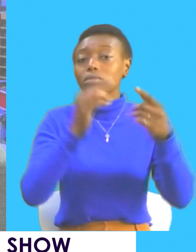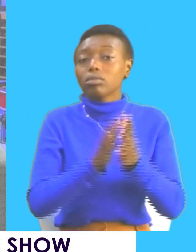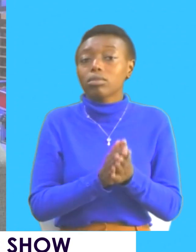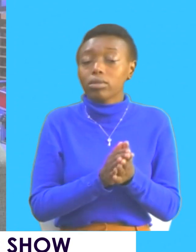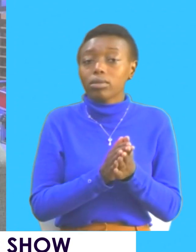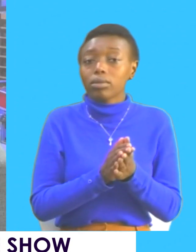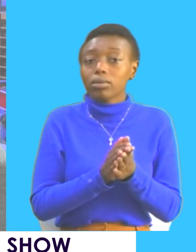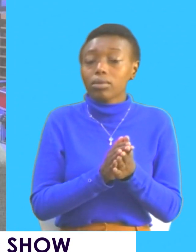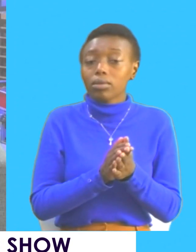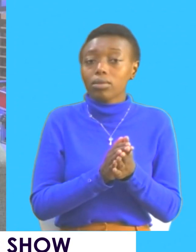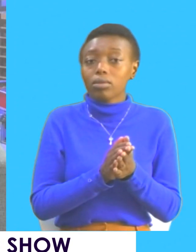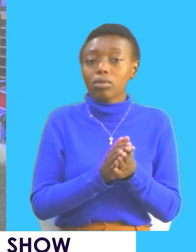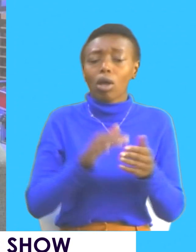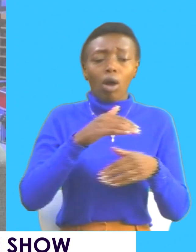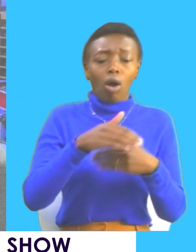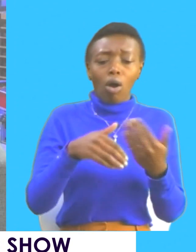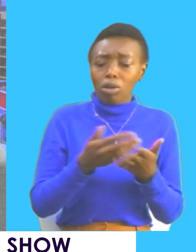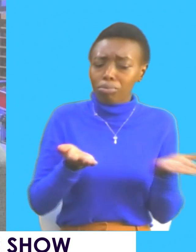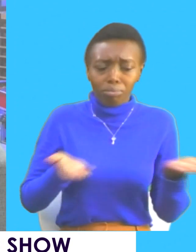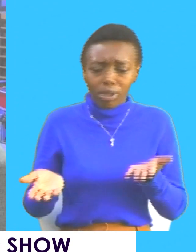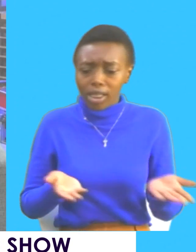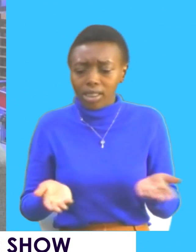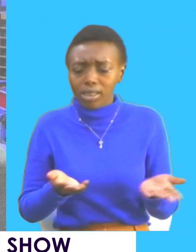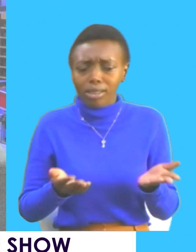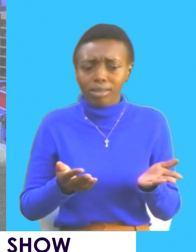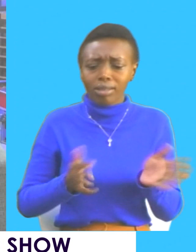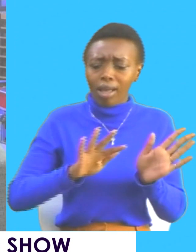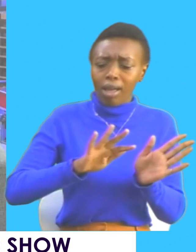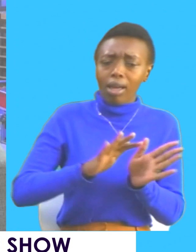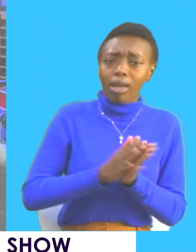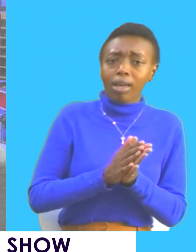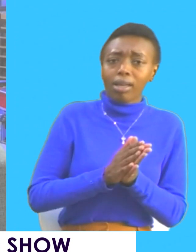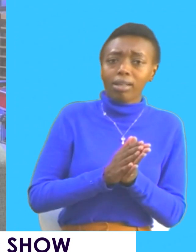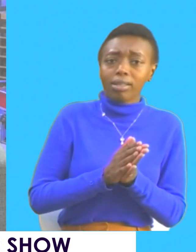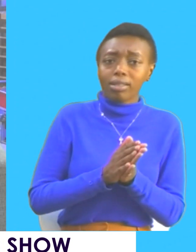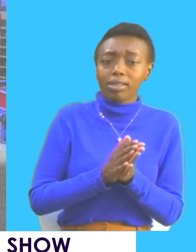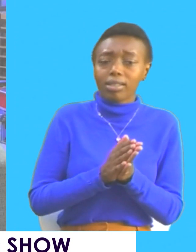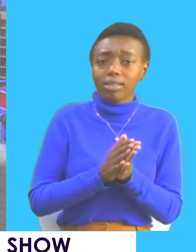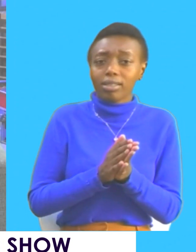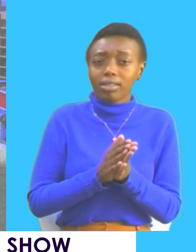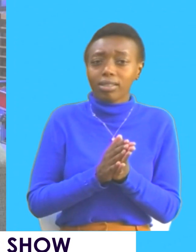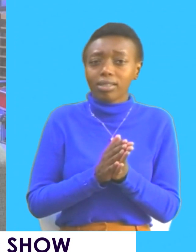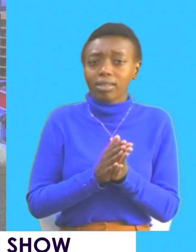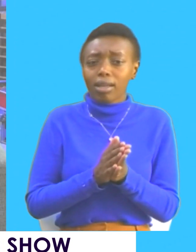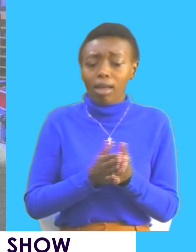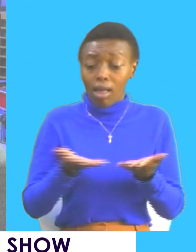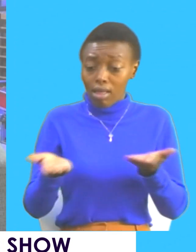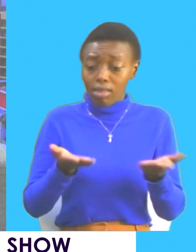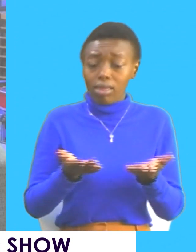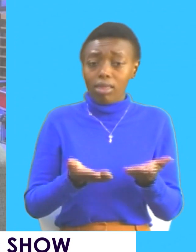life in every area and remove every blocks that are blocking you. There are blocks of